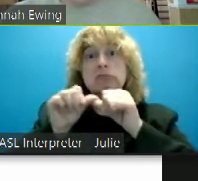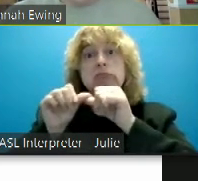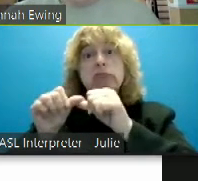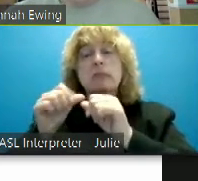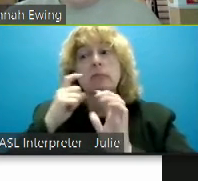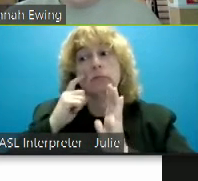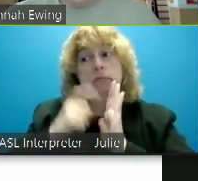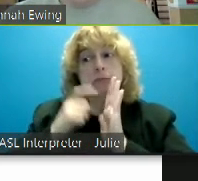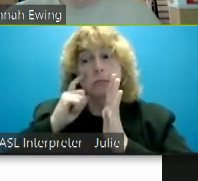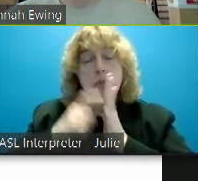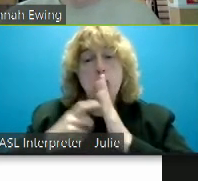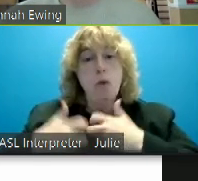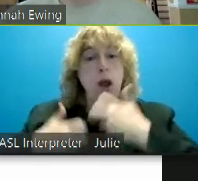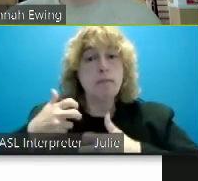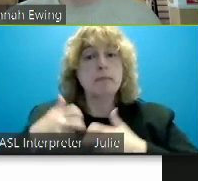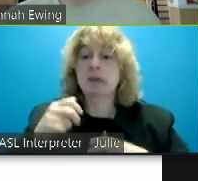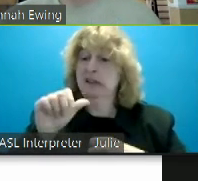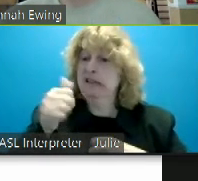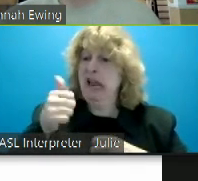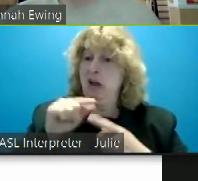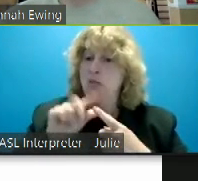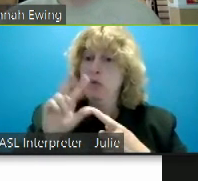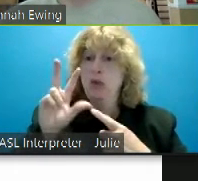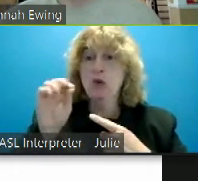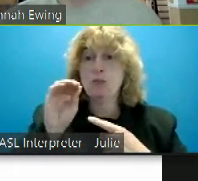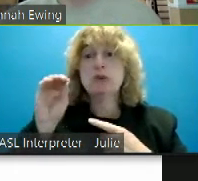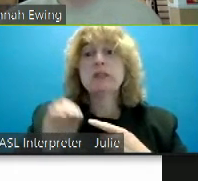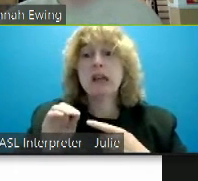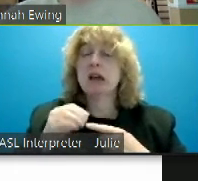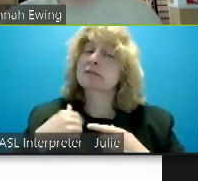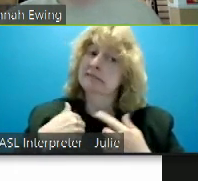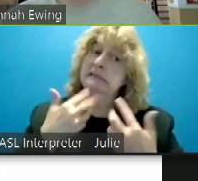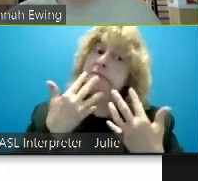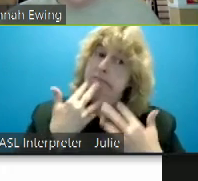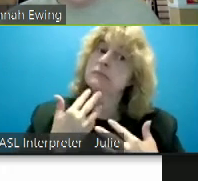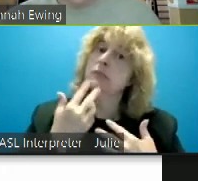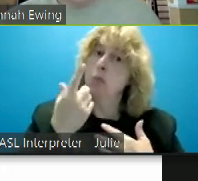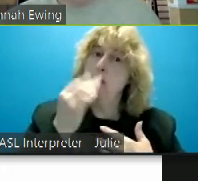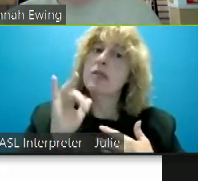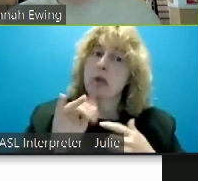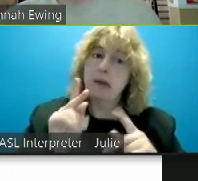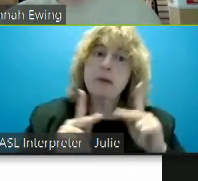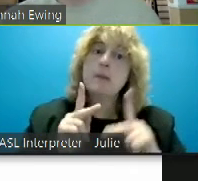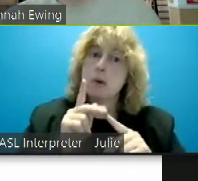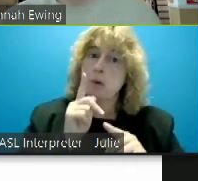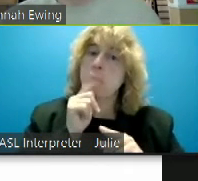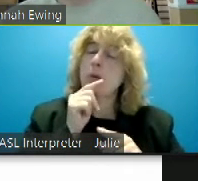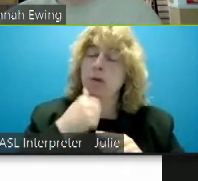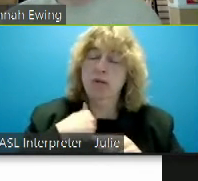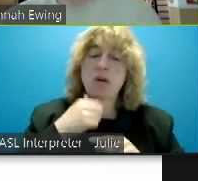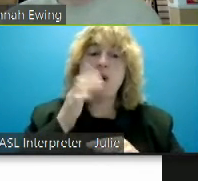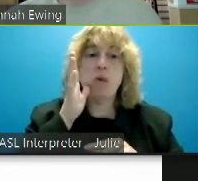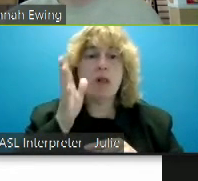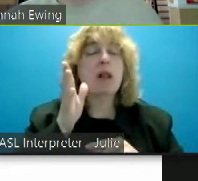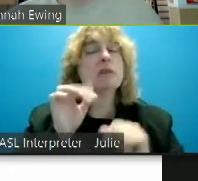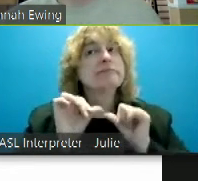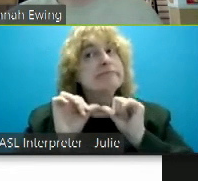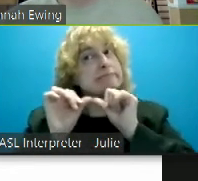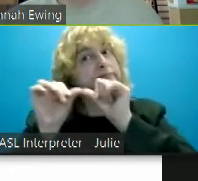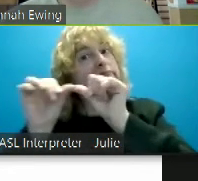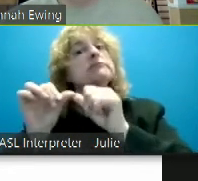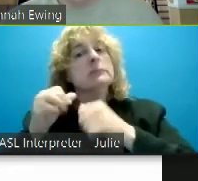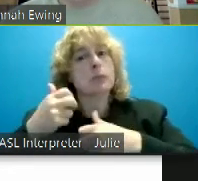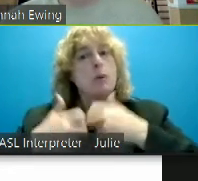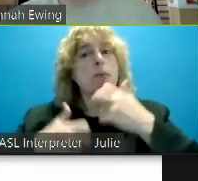And I, unfortunately, was one of those people. So I encourage you to get, if you have questions about the vaccine, reach out to us. We have a wonderful